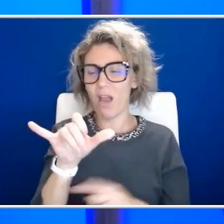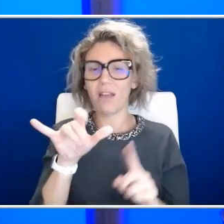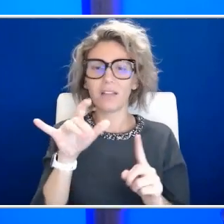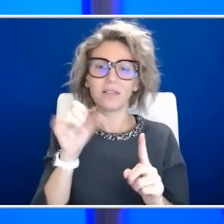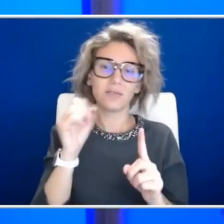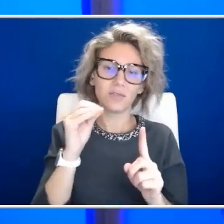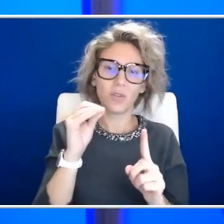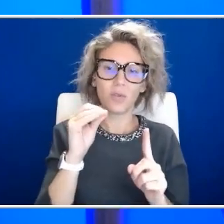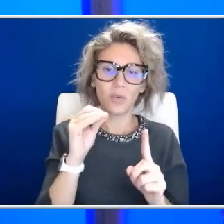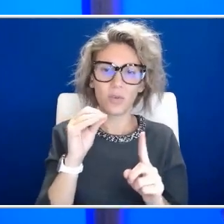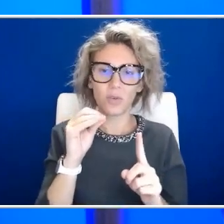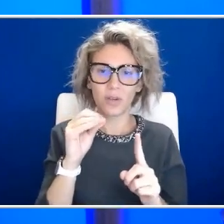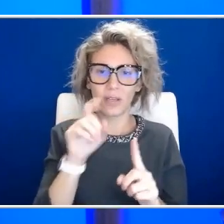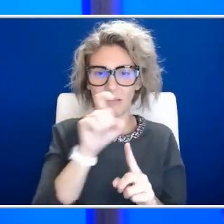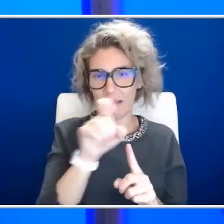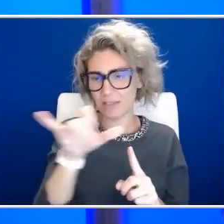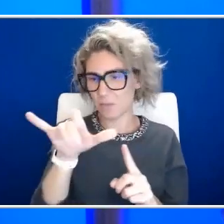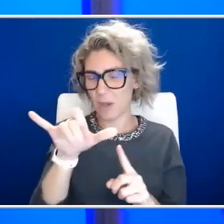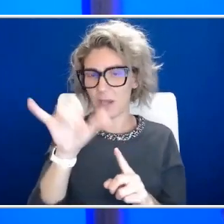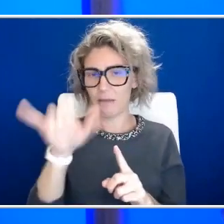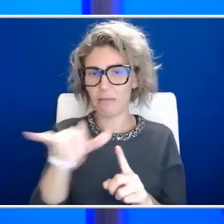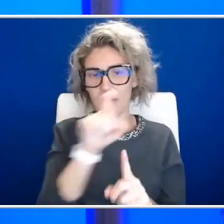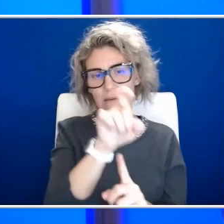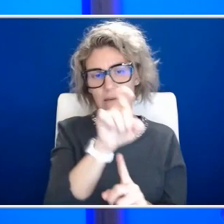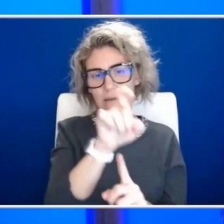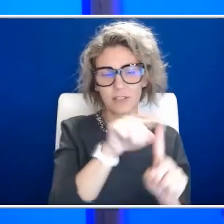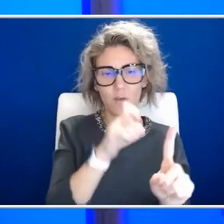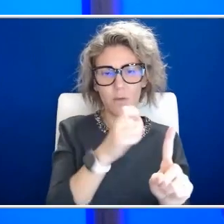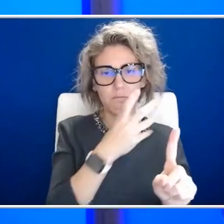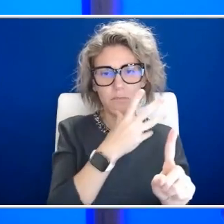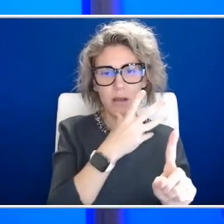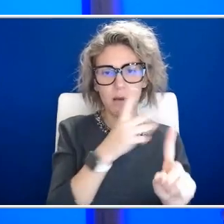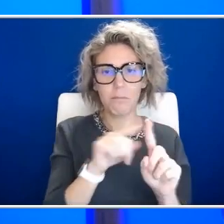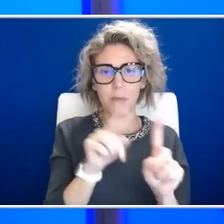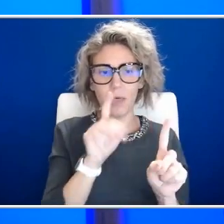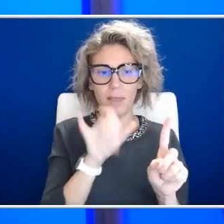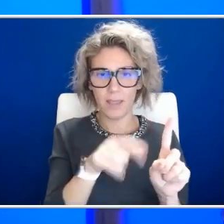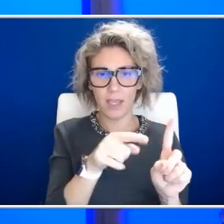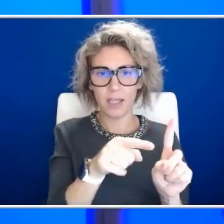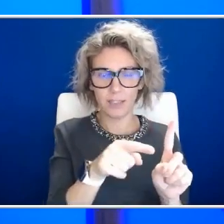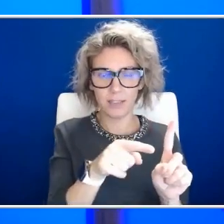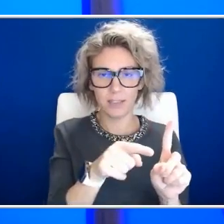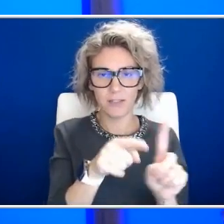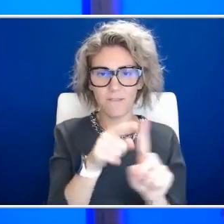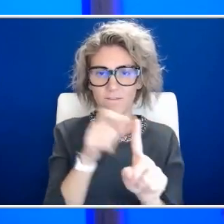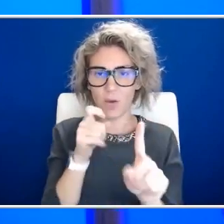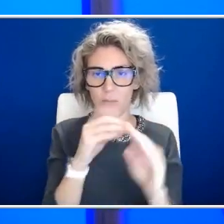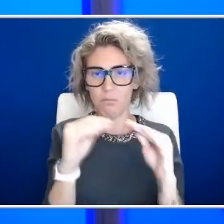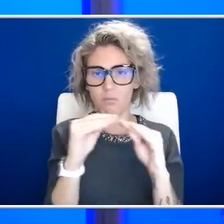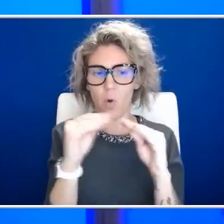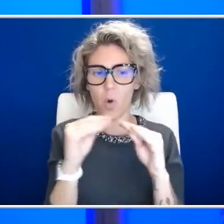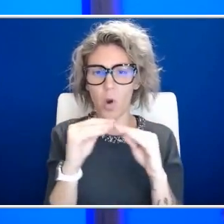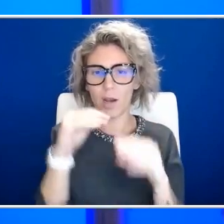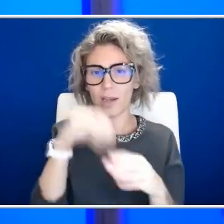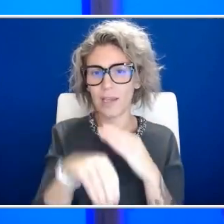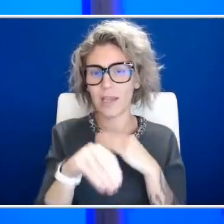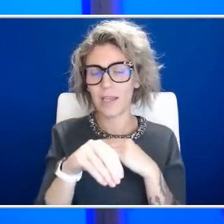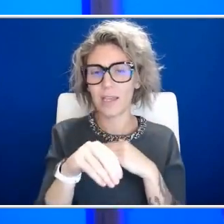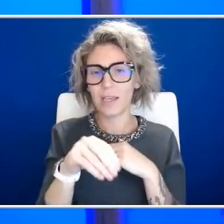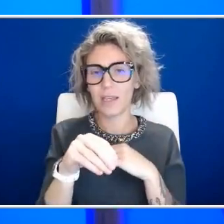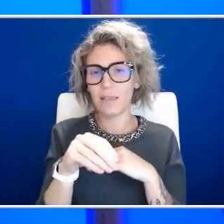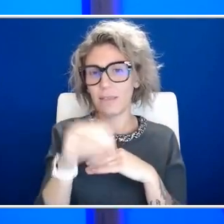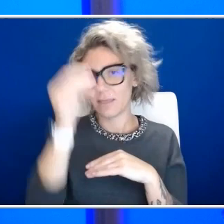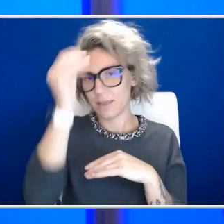In the XY, the X is coming from the mom, but that's manifested more in males, whereas females have 2X and